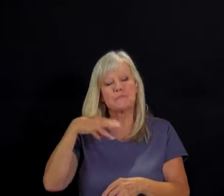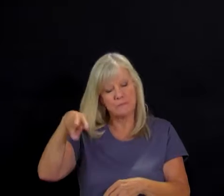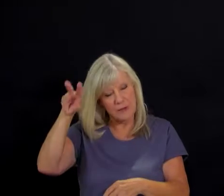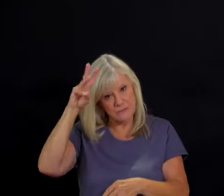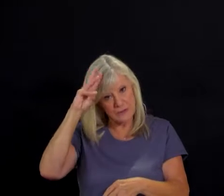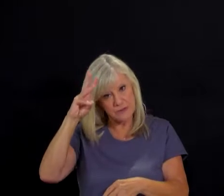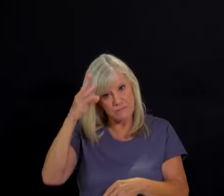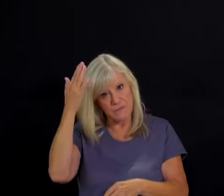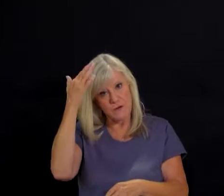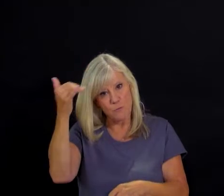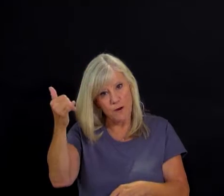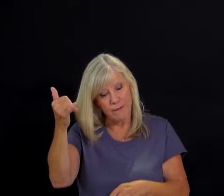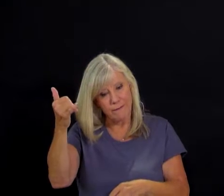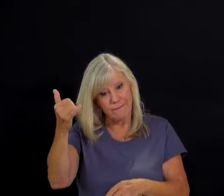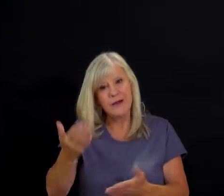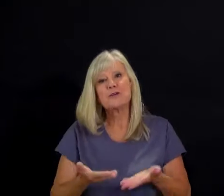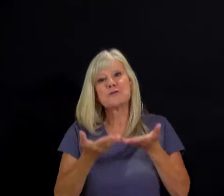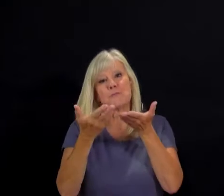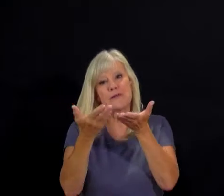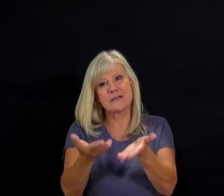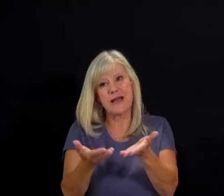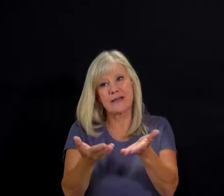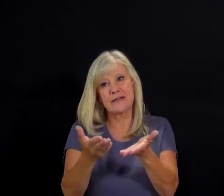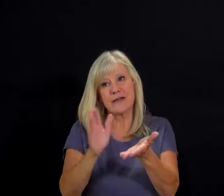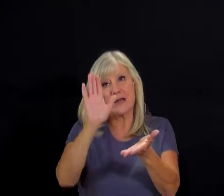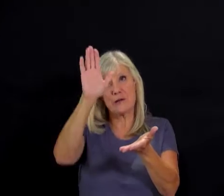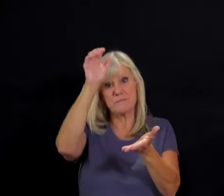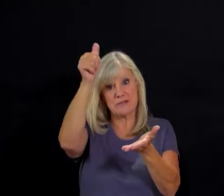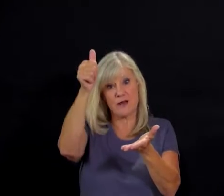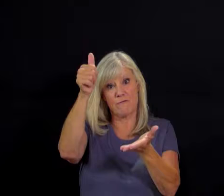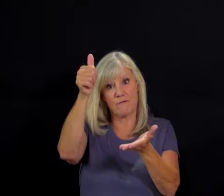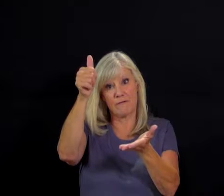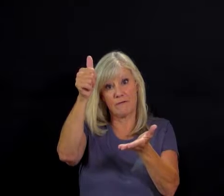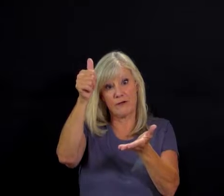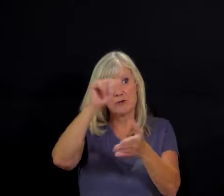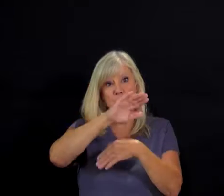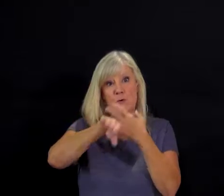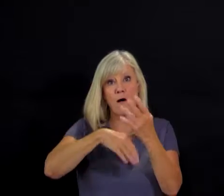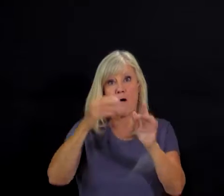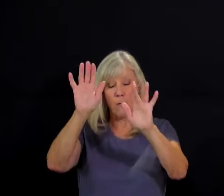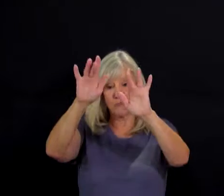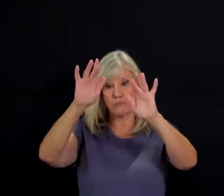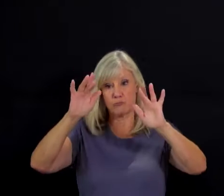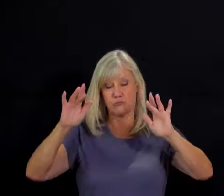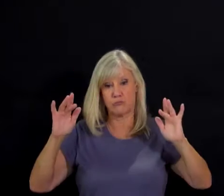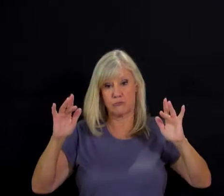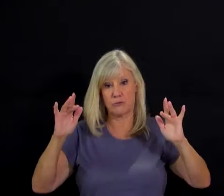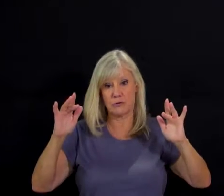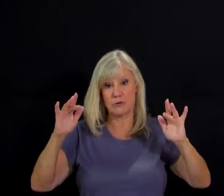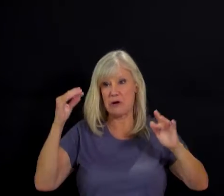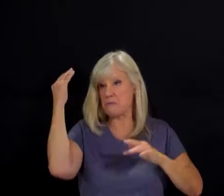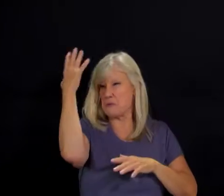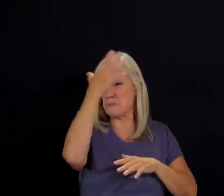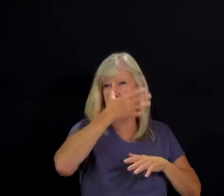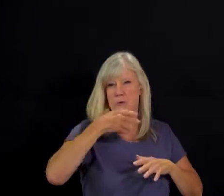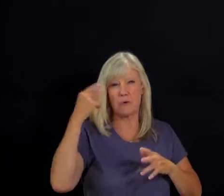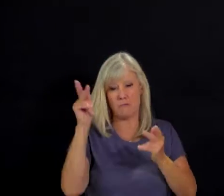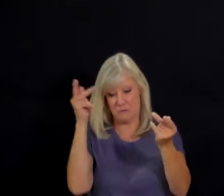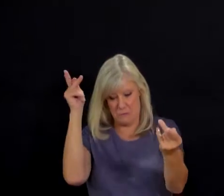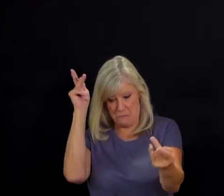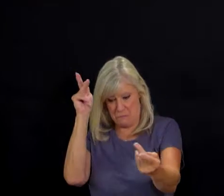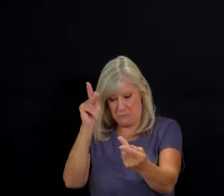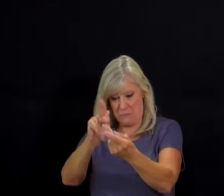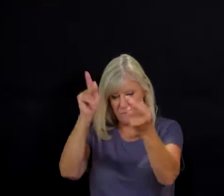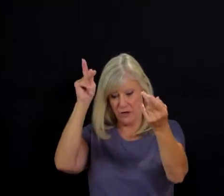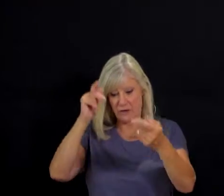he might present himself to the church in splendor, without spot or wrinkle or any